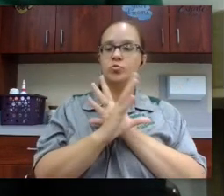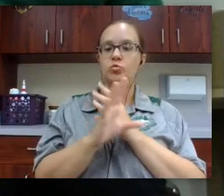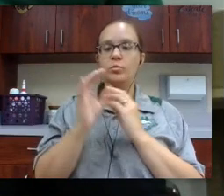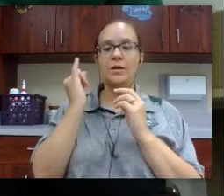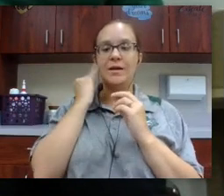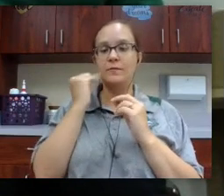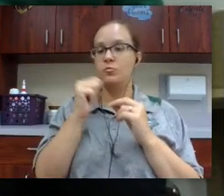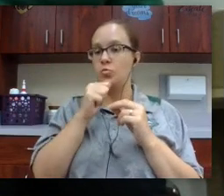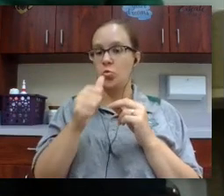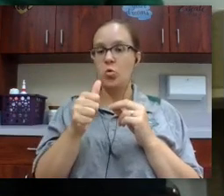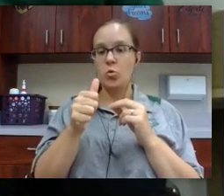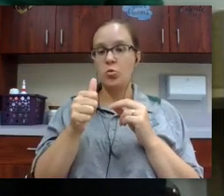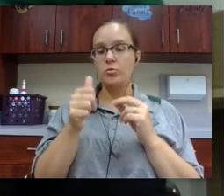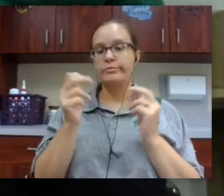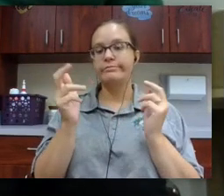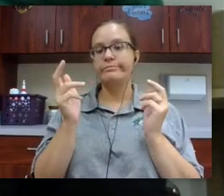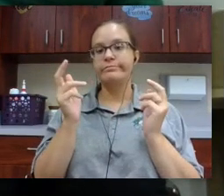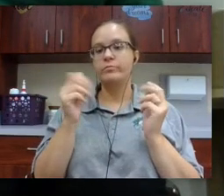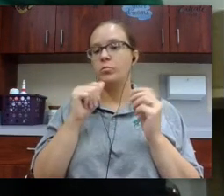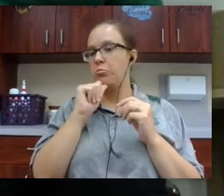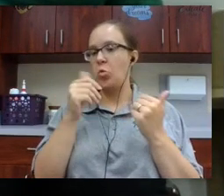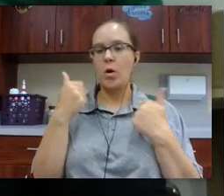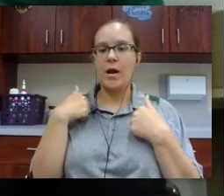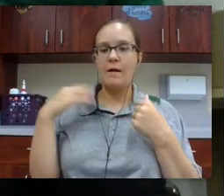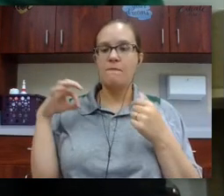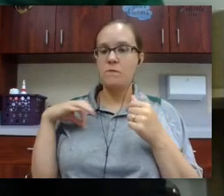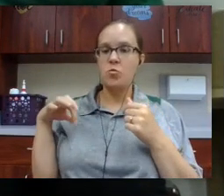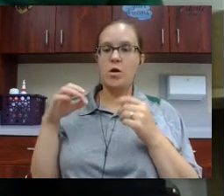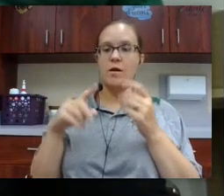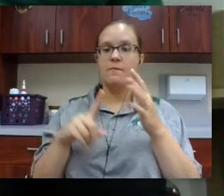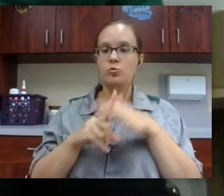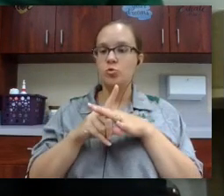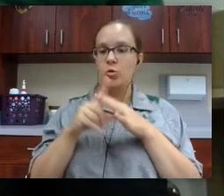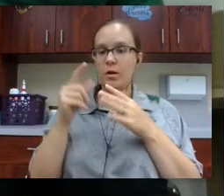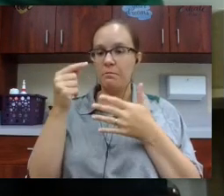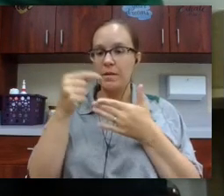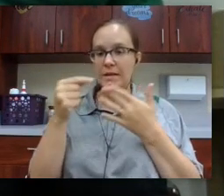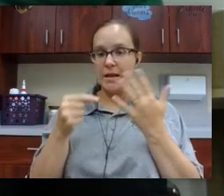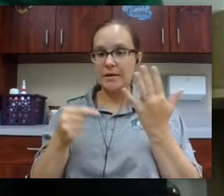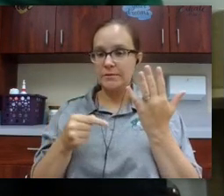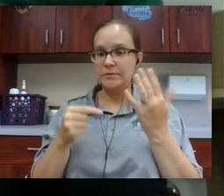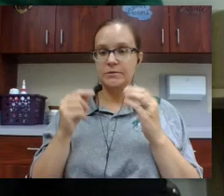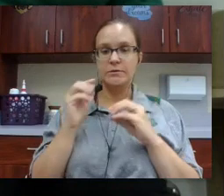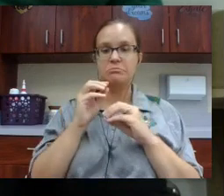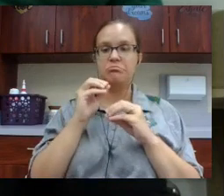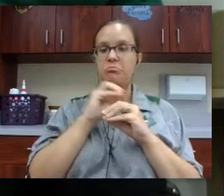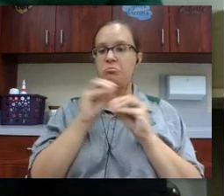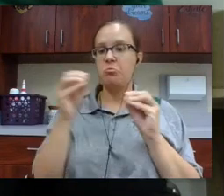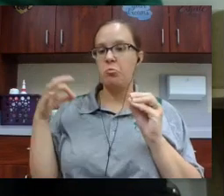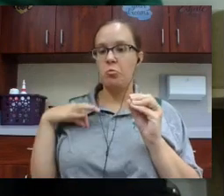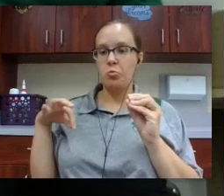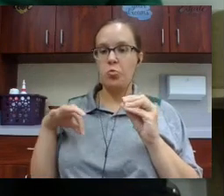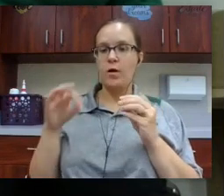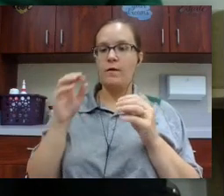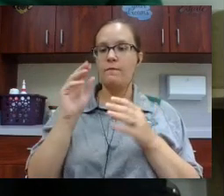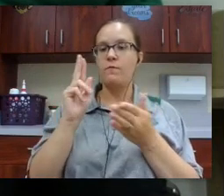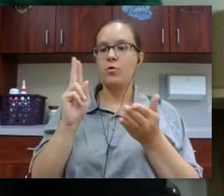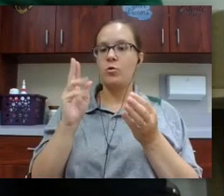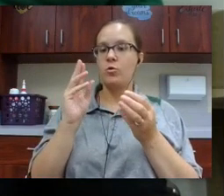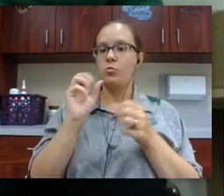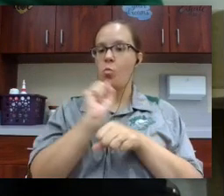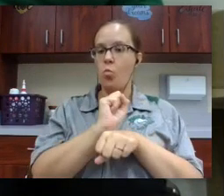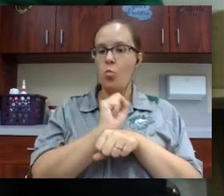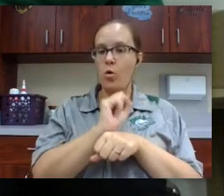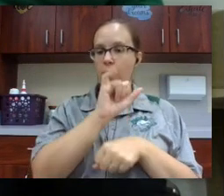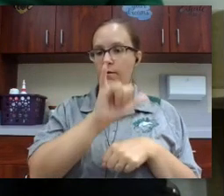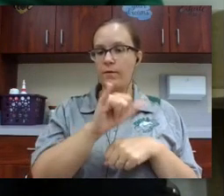happen, you will not get credit for attendance in the classroom, nor will you get credit